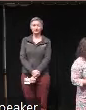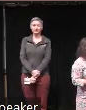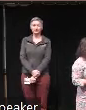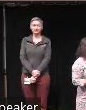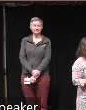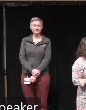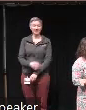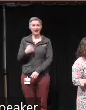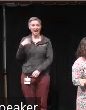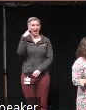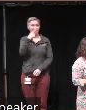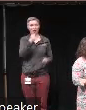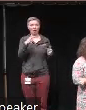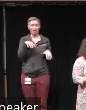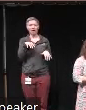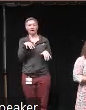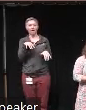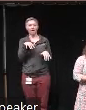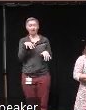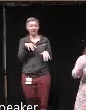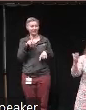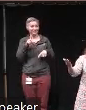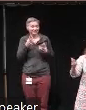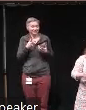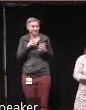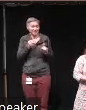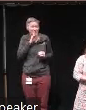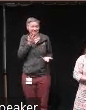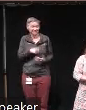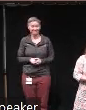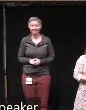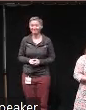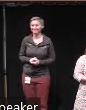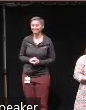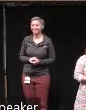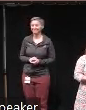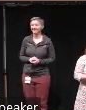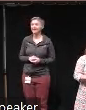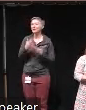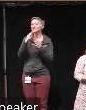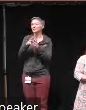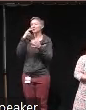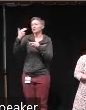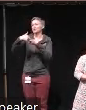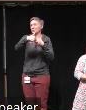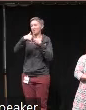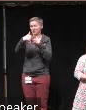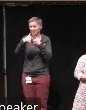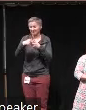You've left them speak. That's excellent. Well, again, thank you so much for joining us today. I know folks have 1